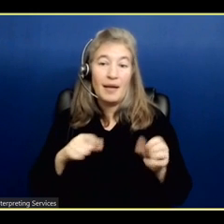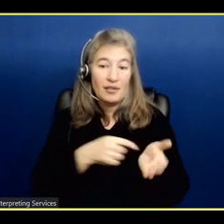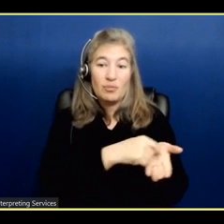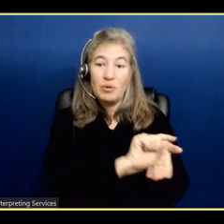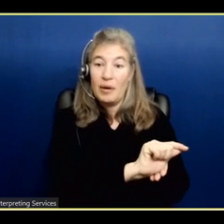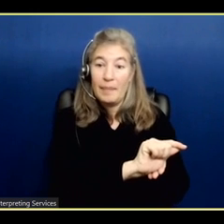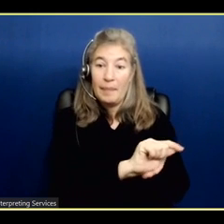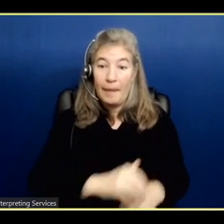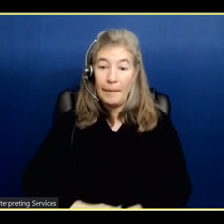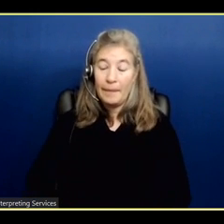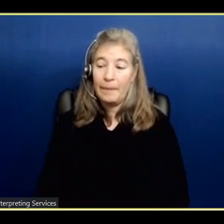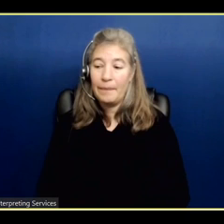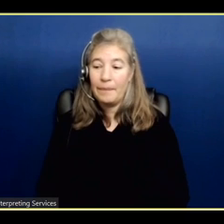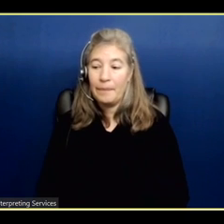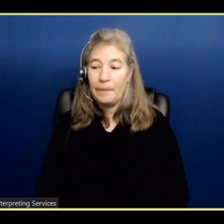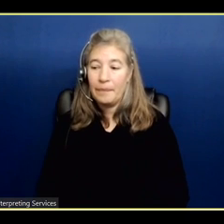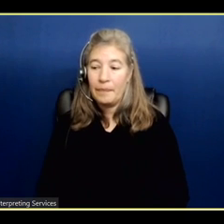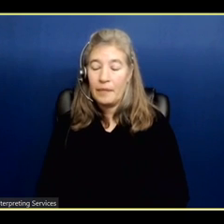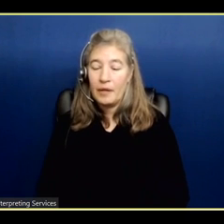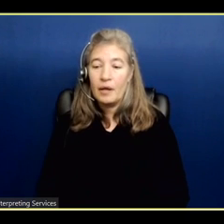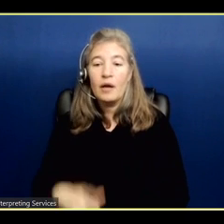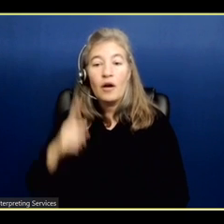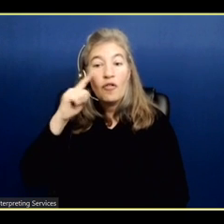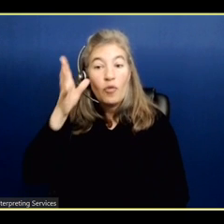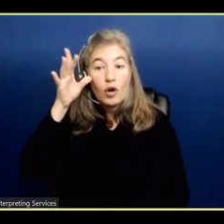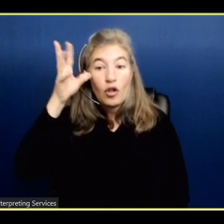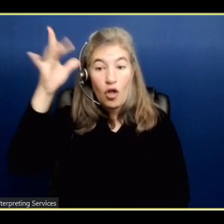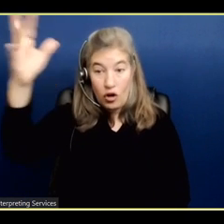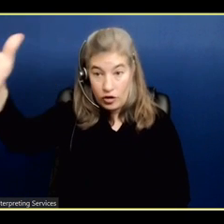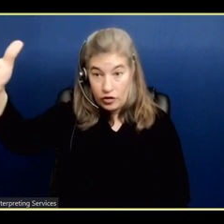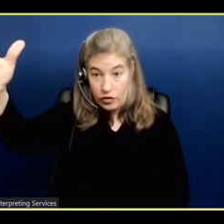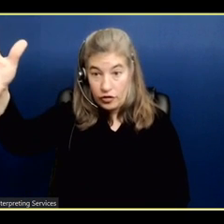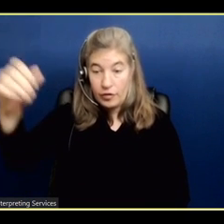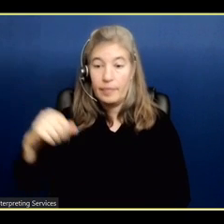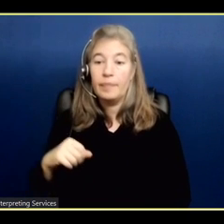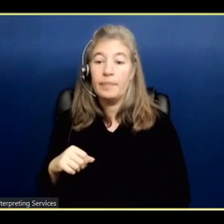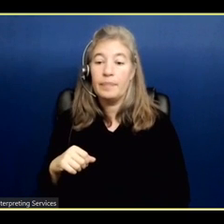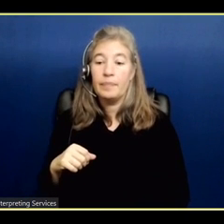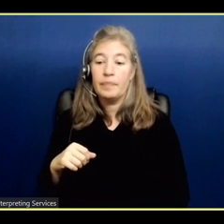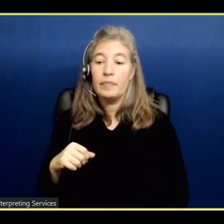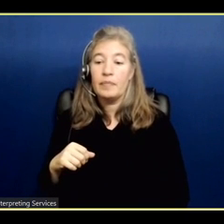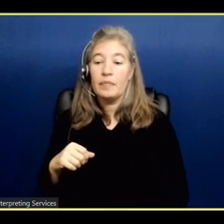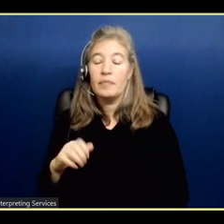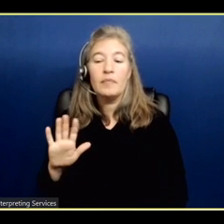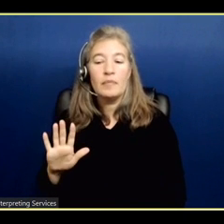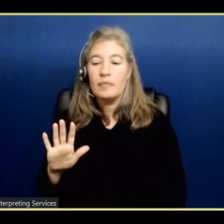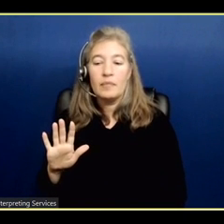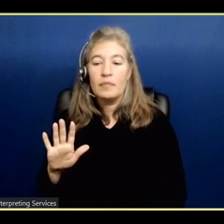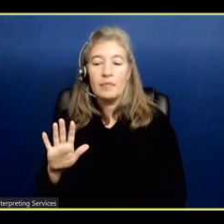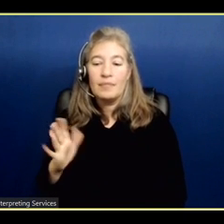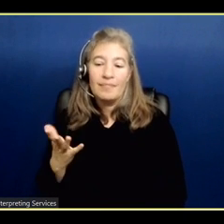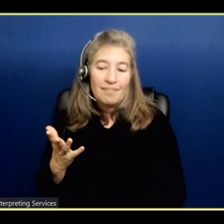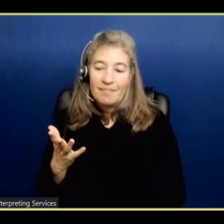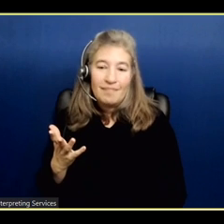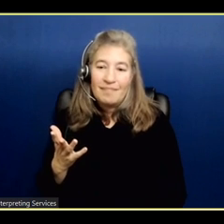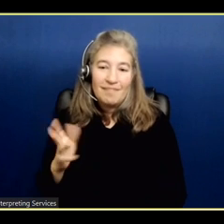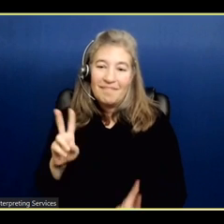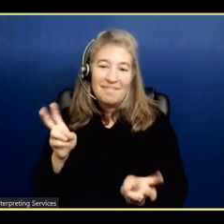more entrenched or they can be disruptive for positive change. So one notion that